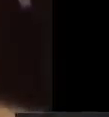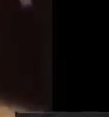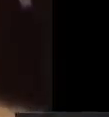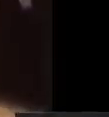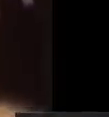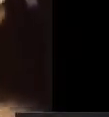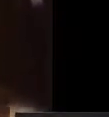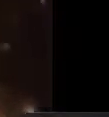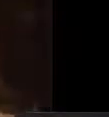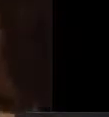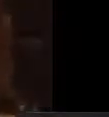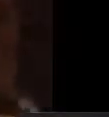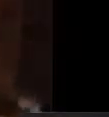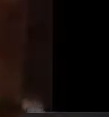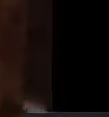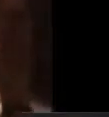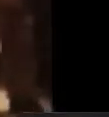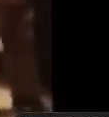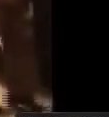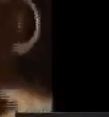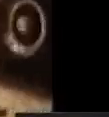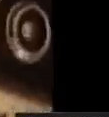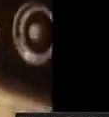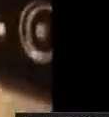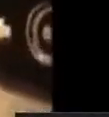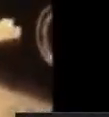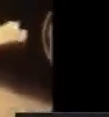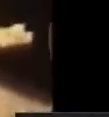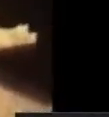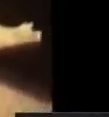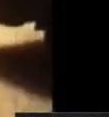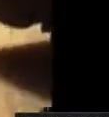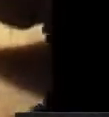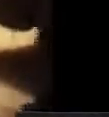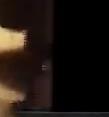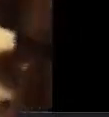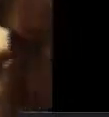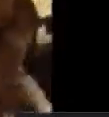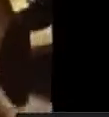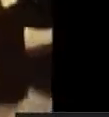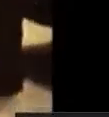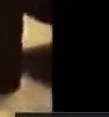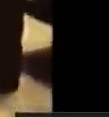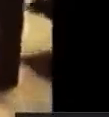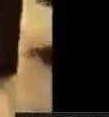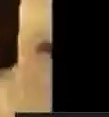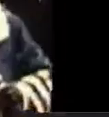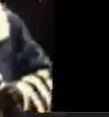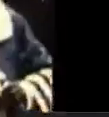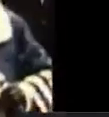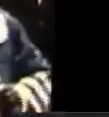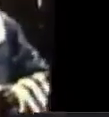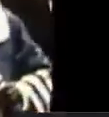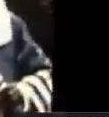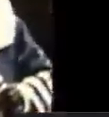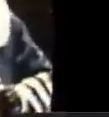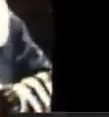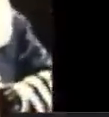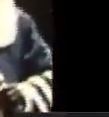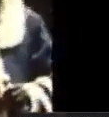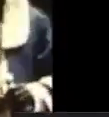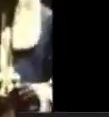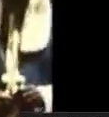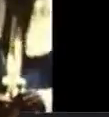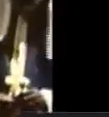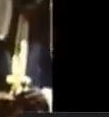kingdom is ruled over by the Kabaka, Mutesa II, the 33rd Kabaka who receives the visitors. He then introduces